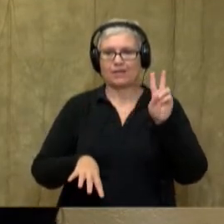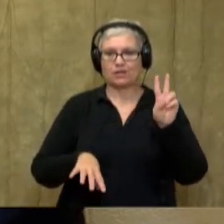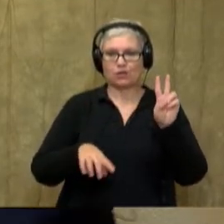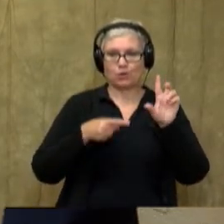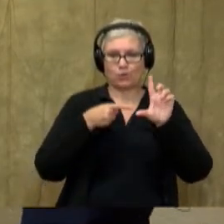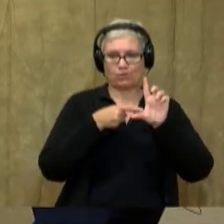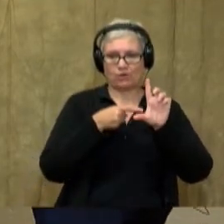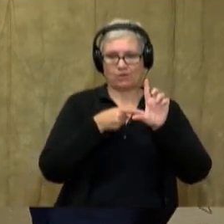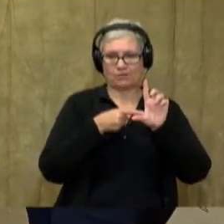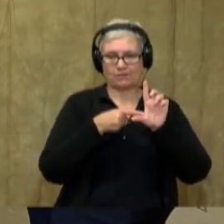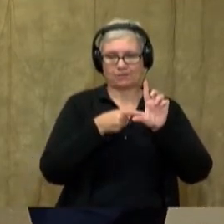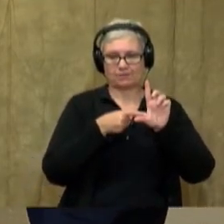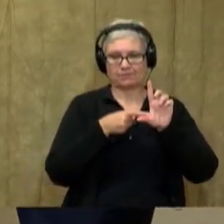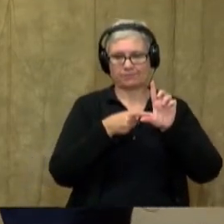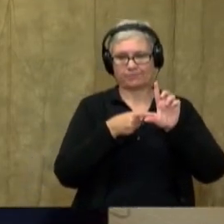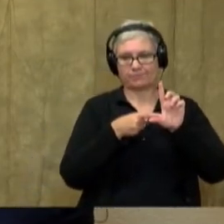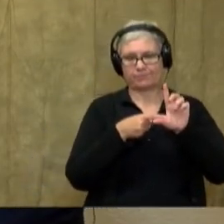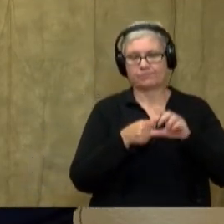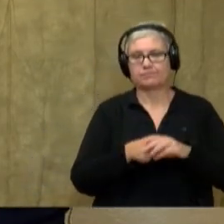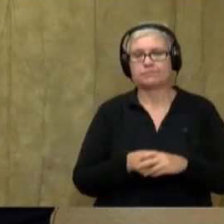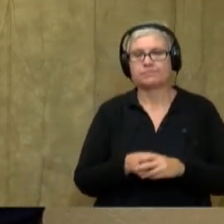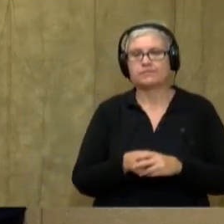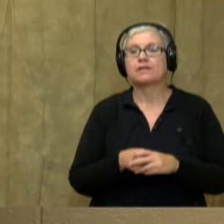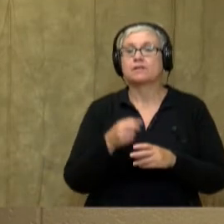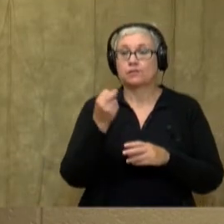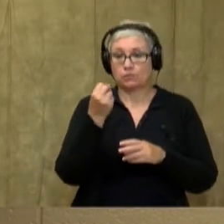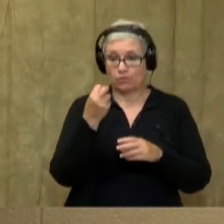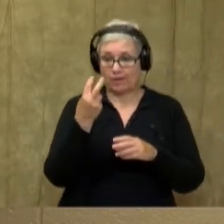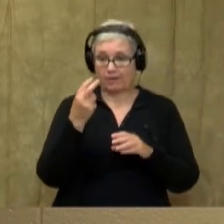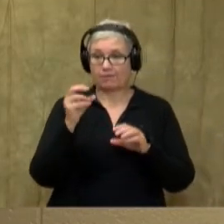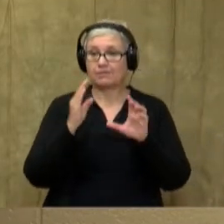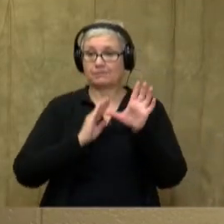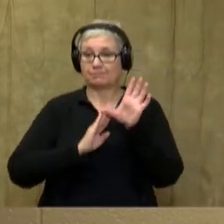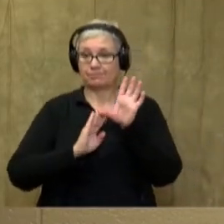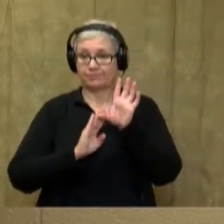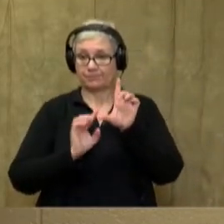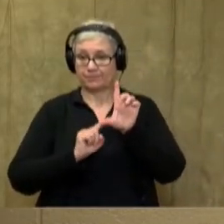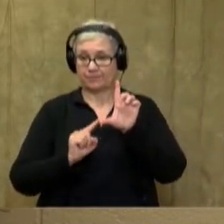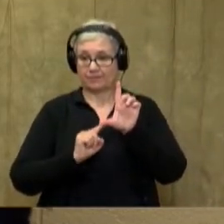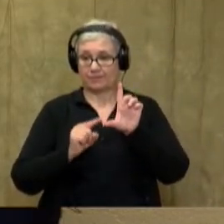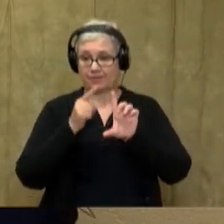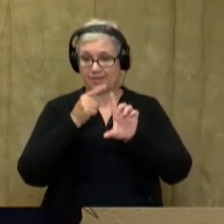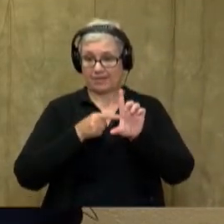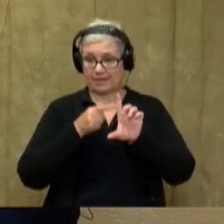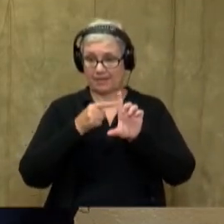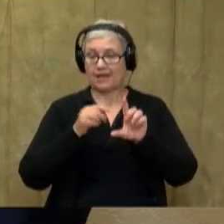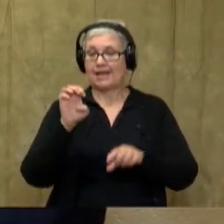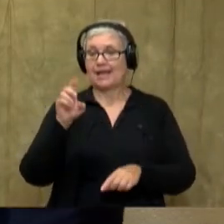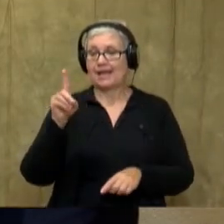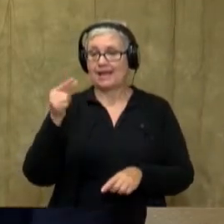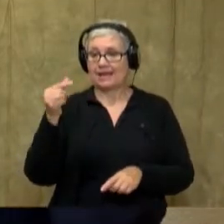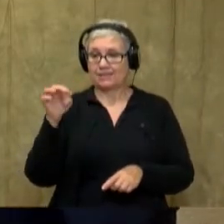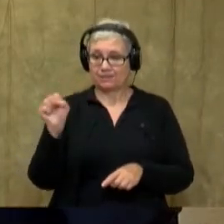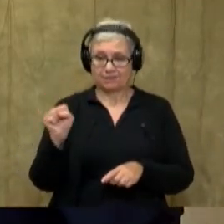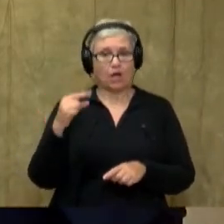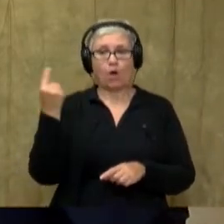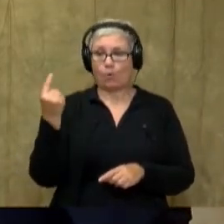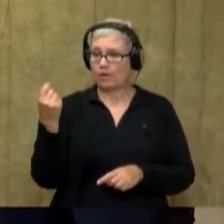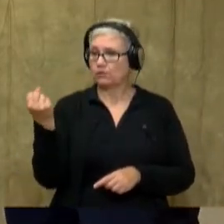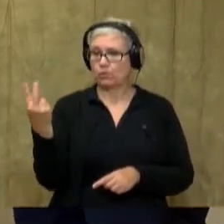So that 12 represents the number of edges on a cube. Okay, and so it's important in this particular